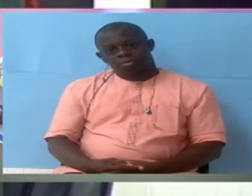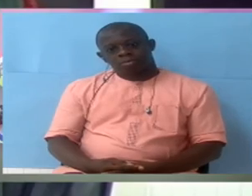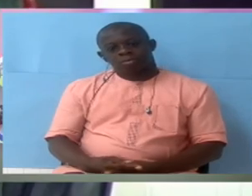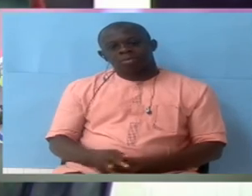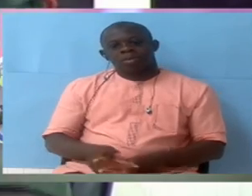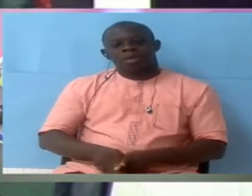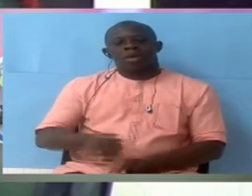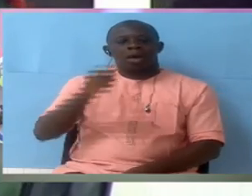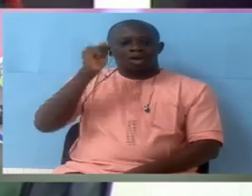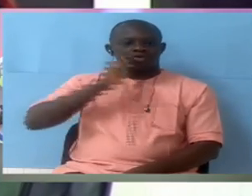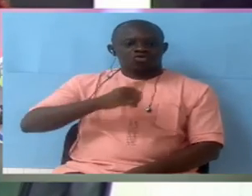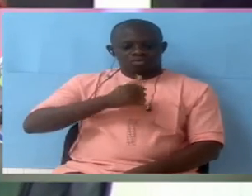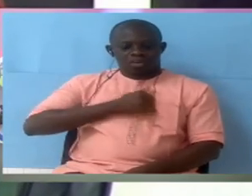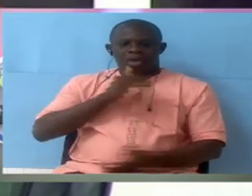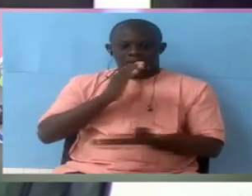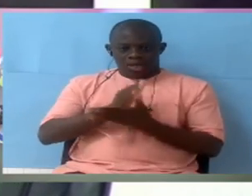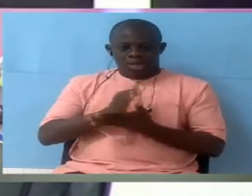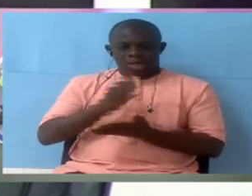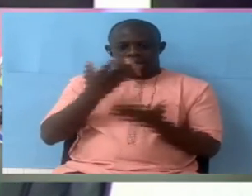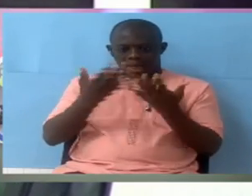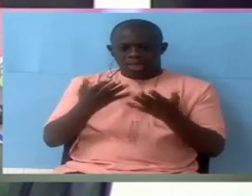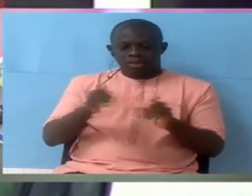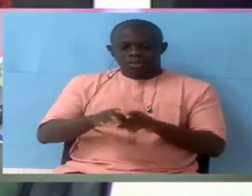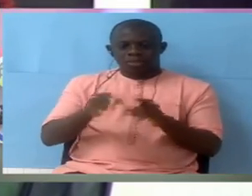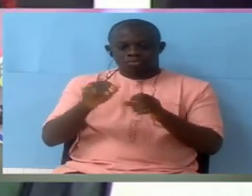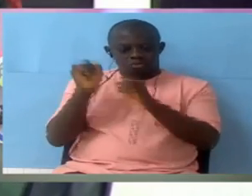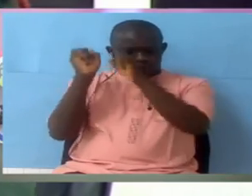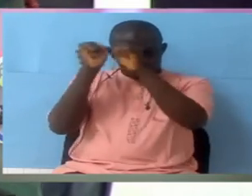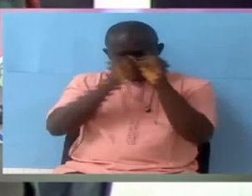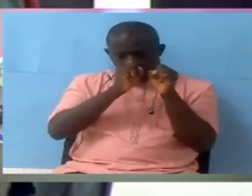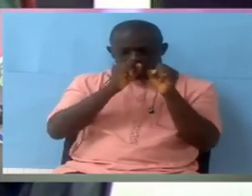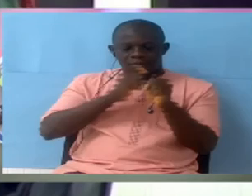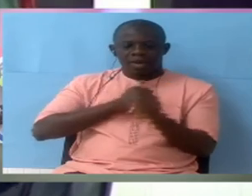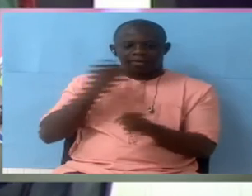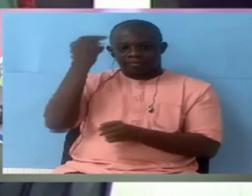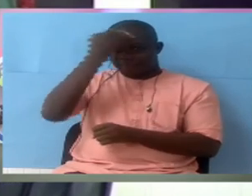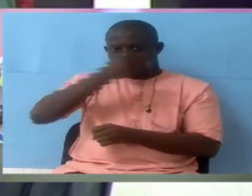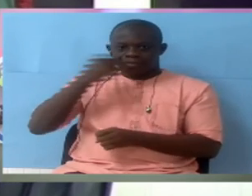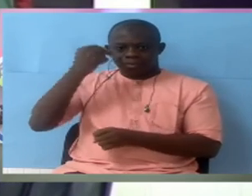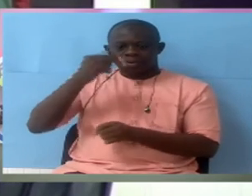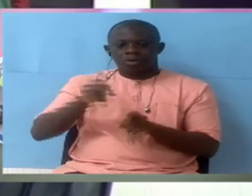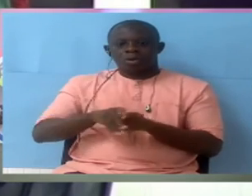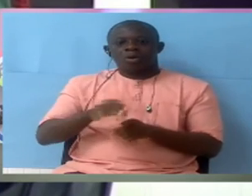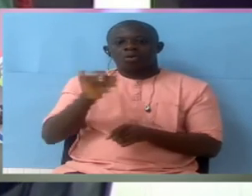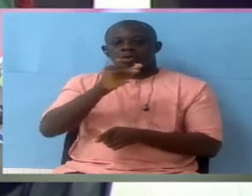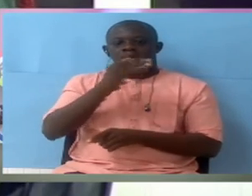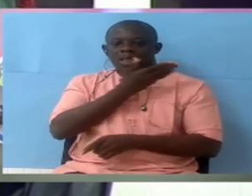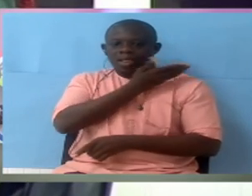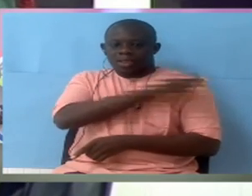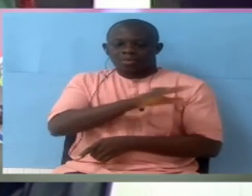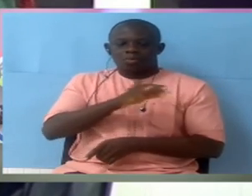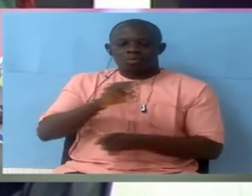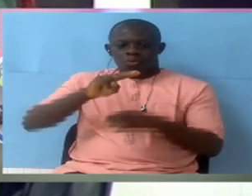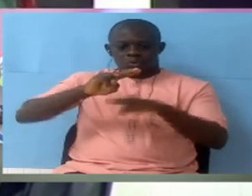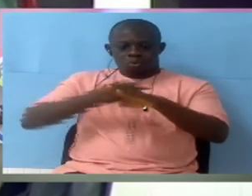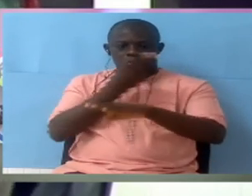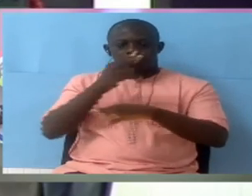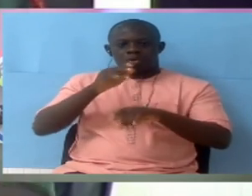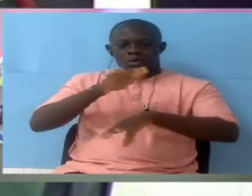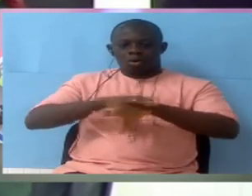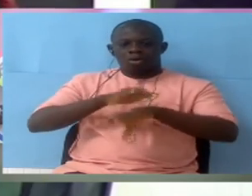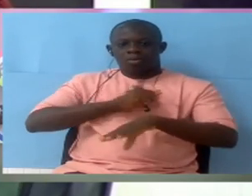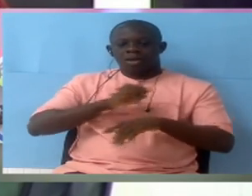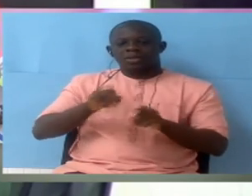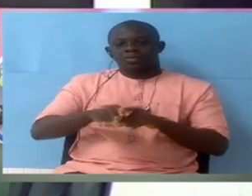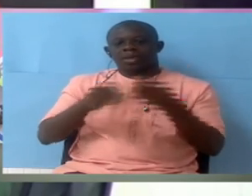my hand to cover my face. Dama jël suma loxo mur suma kanam bi. Which leave a wound on my hand. Nga xamne amna